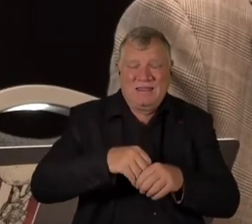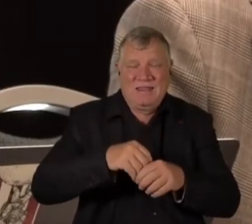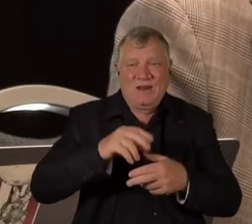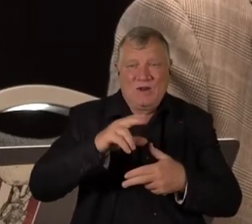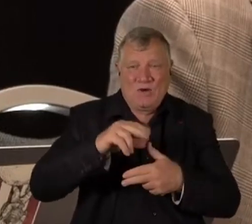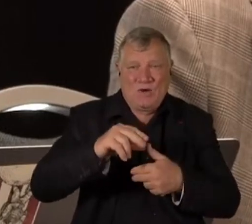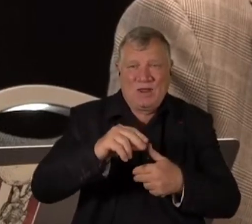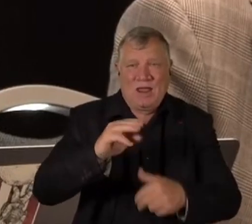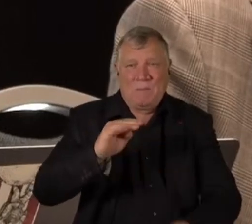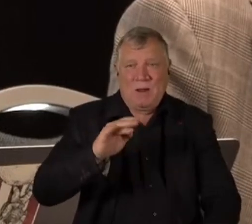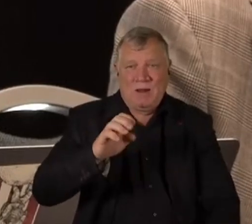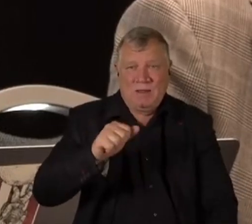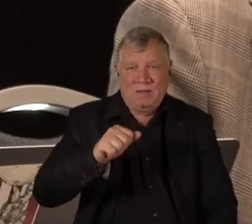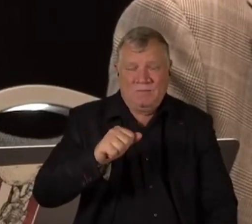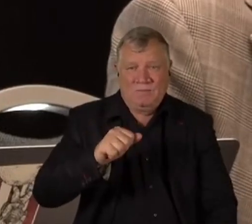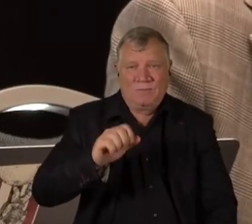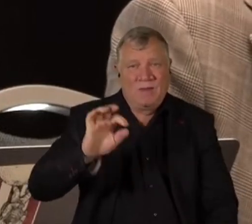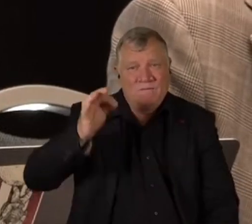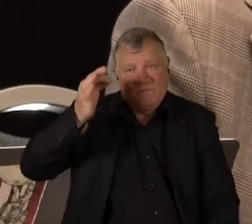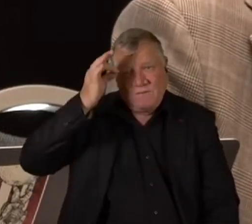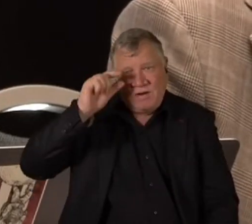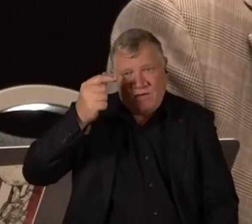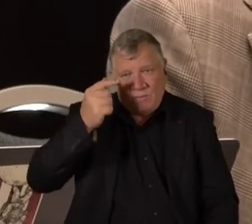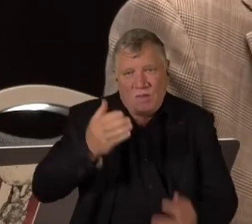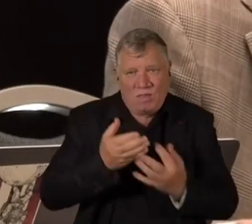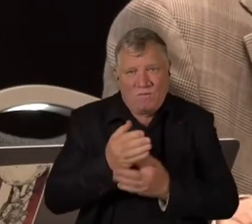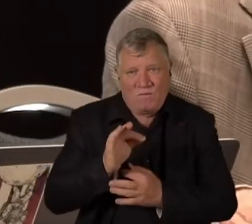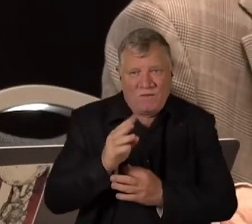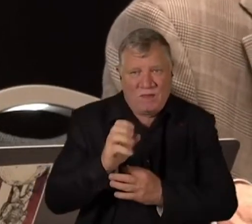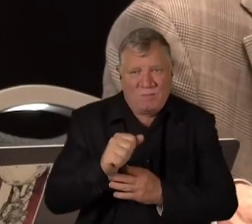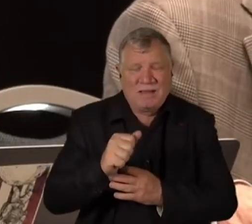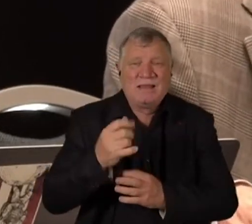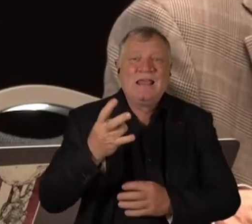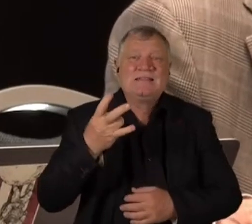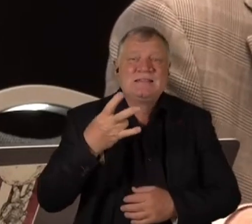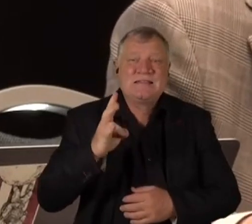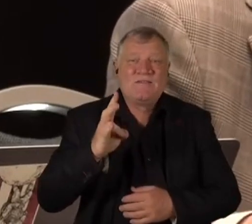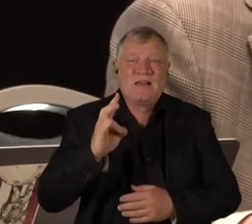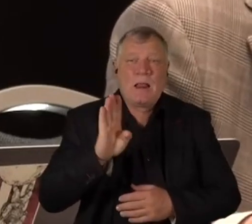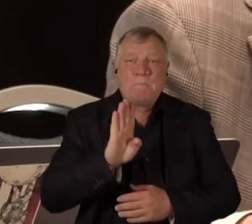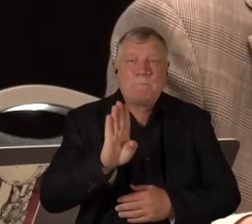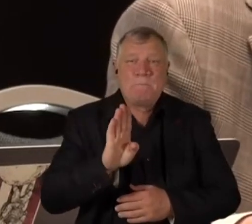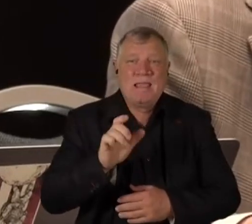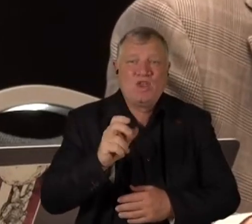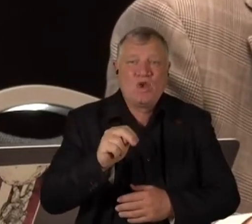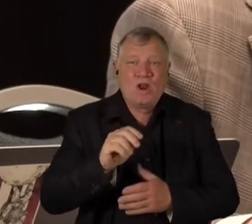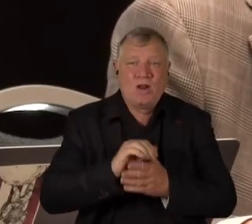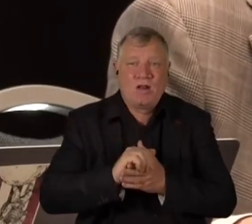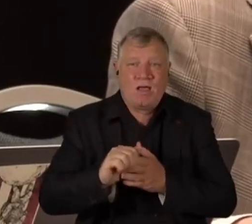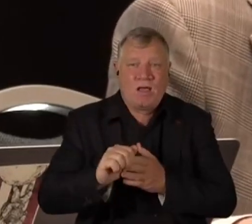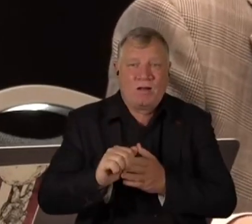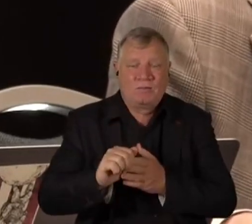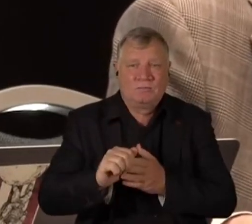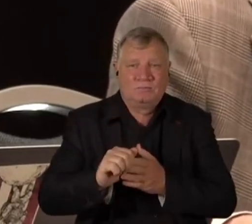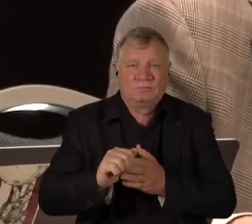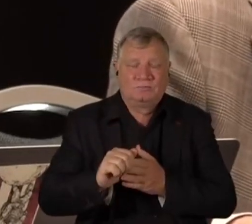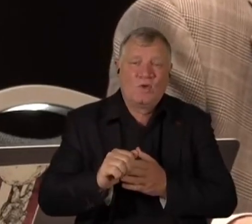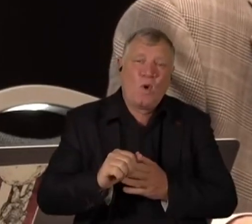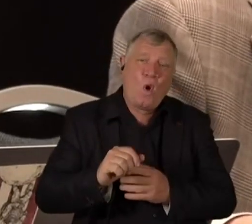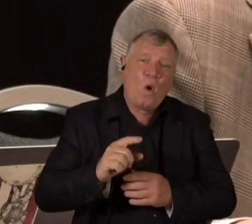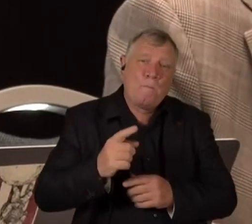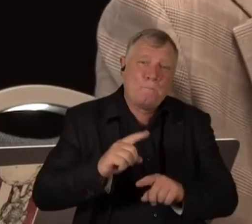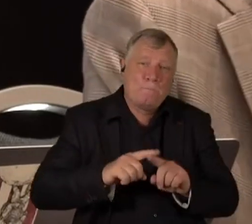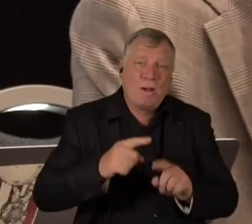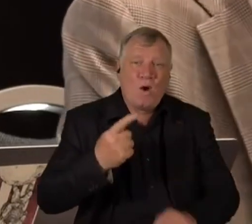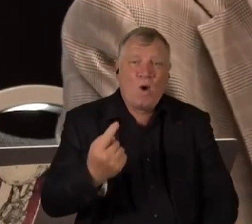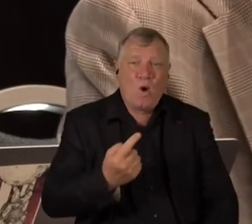FEMA, is providing $17 billion to improve the grid. However, only approximately $1.2